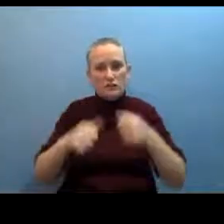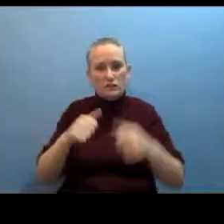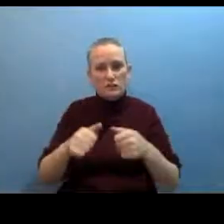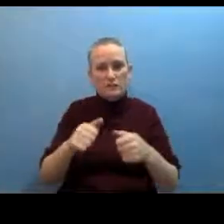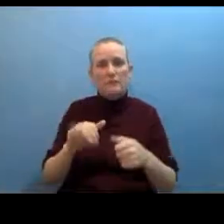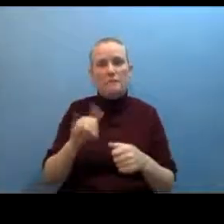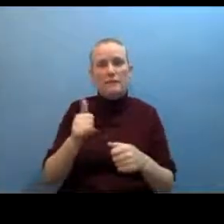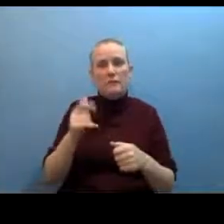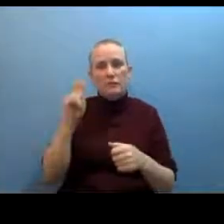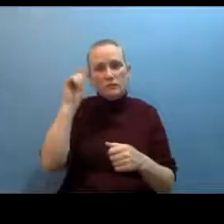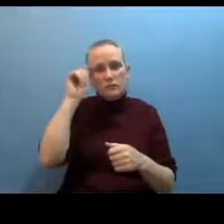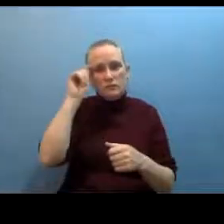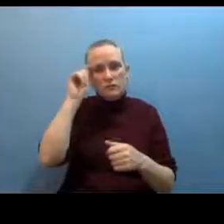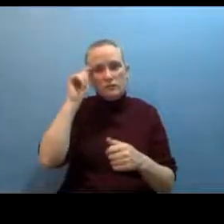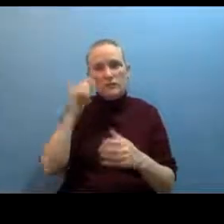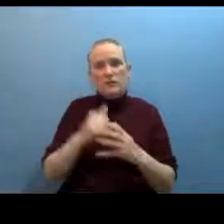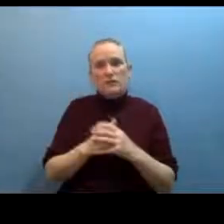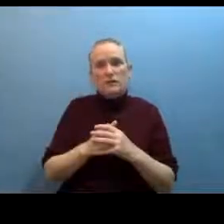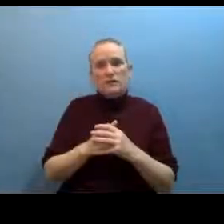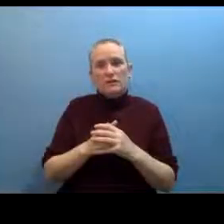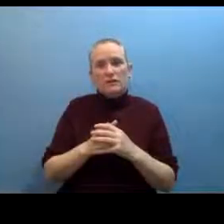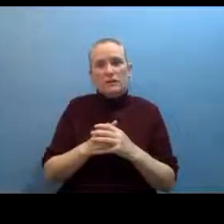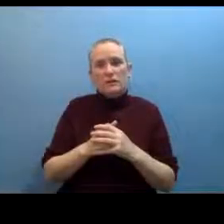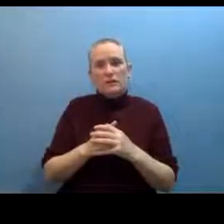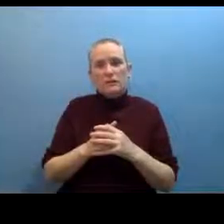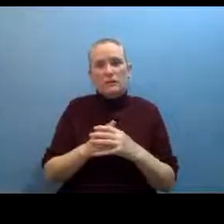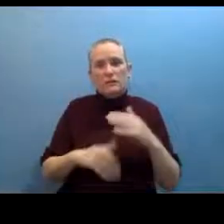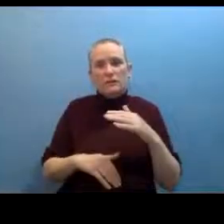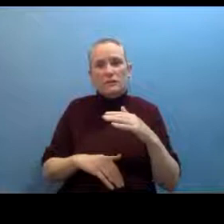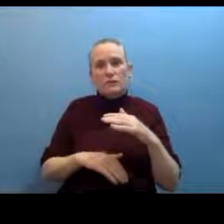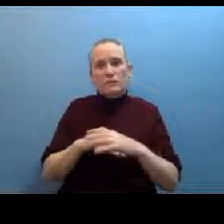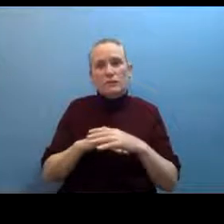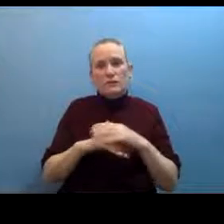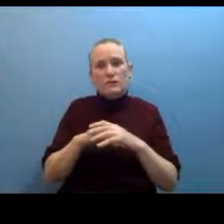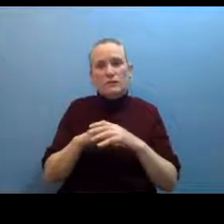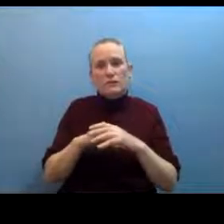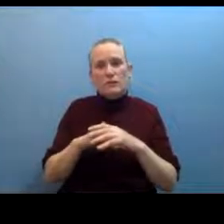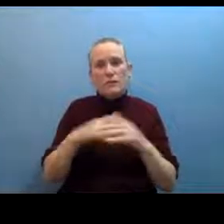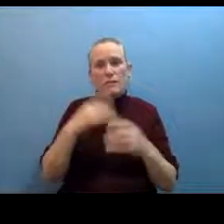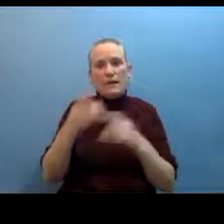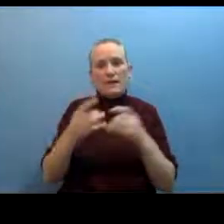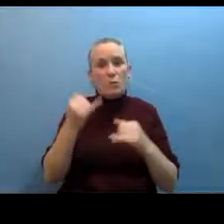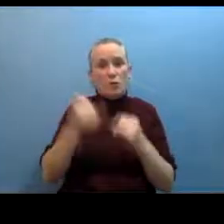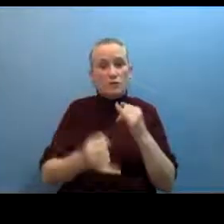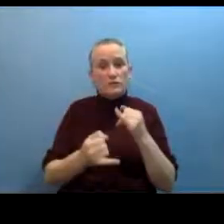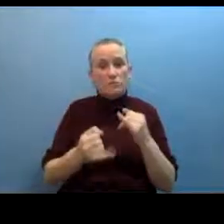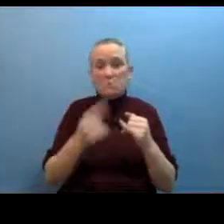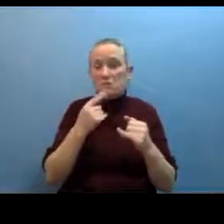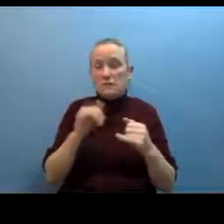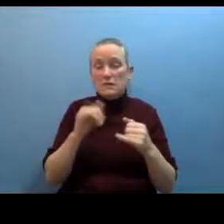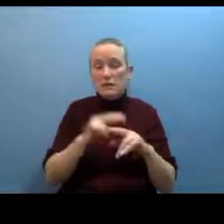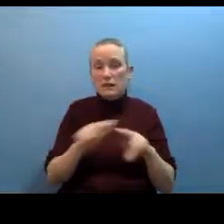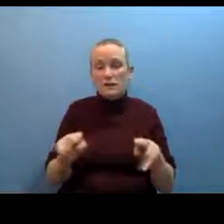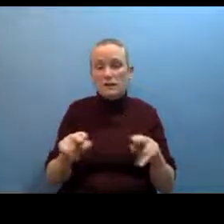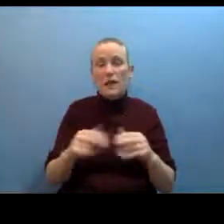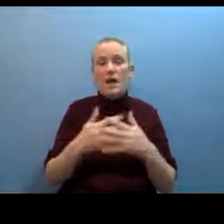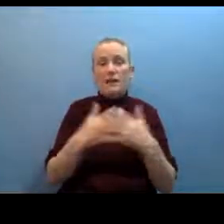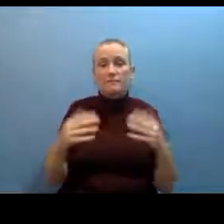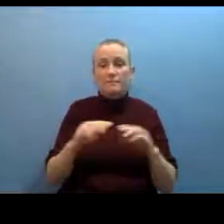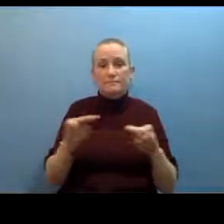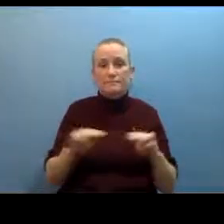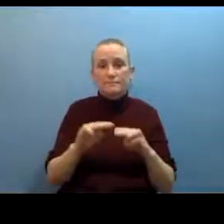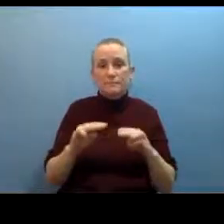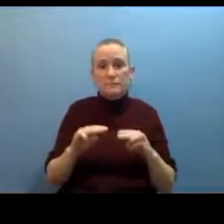maybe the restrictions impacted and made it worse, but actually that's not necessarily the case. A lot of the people who were presenting